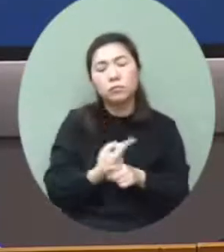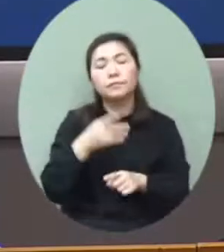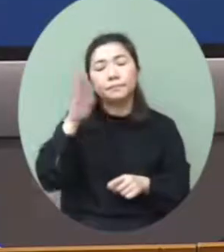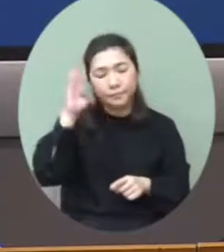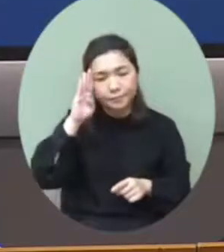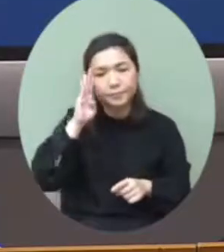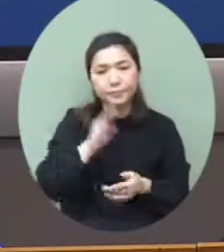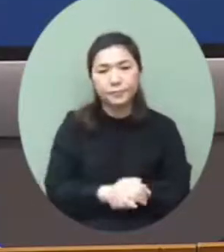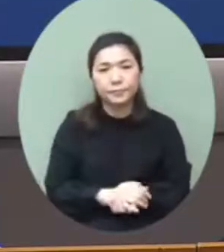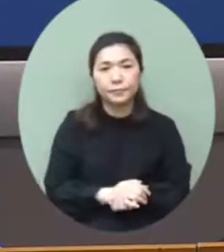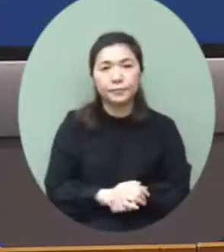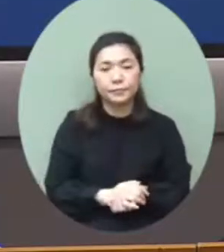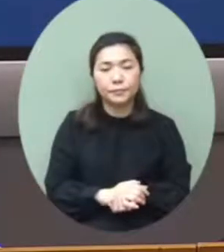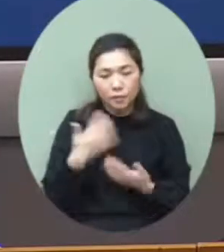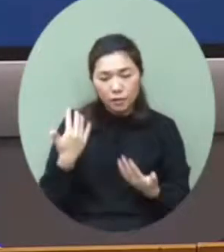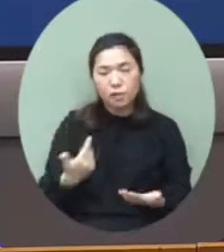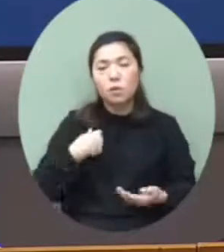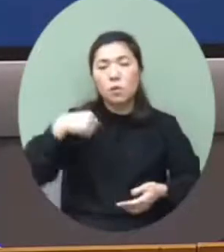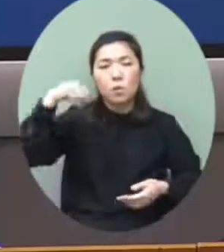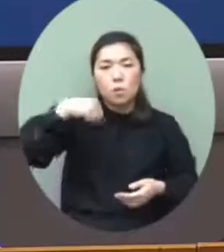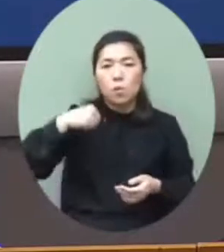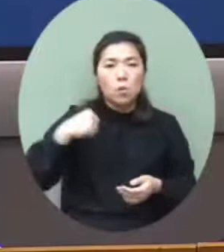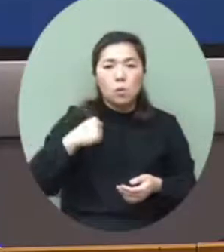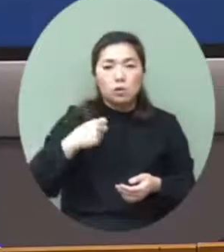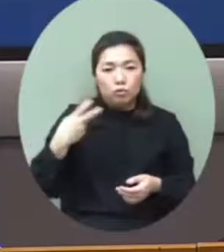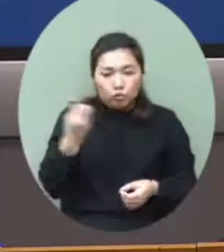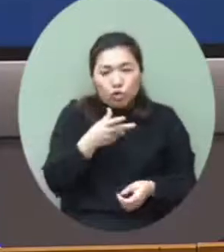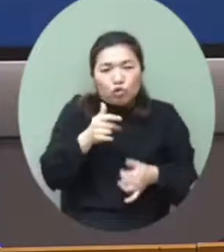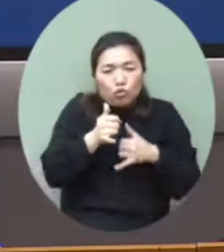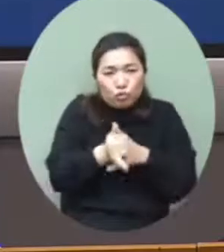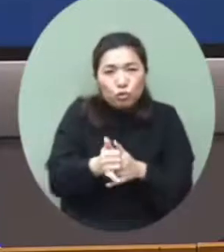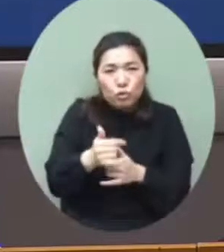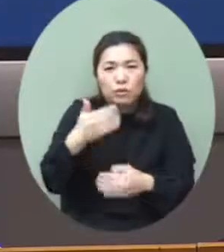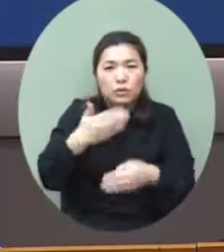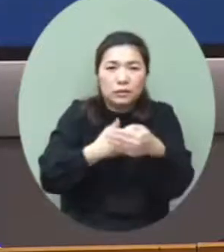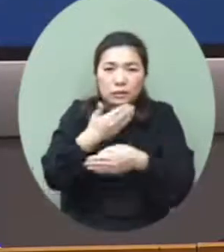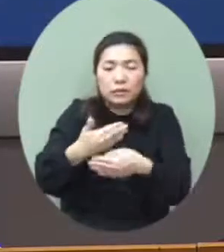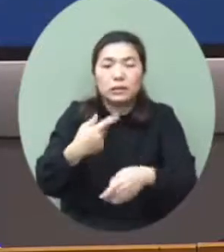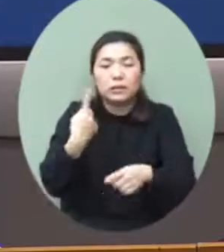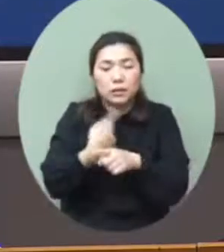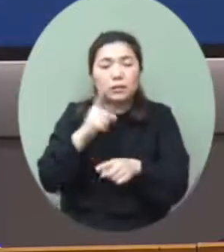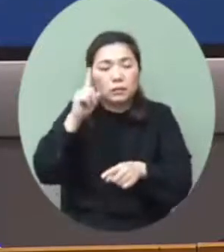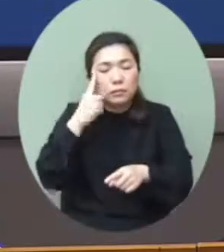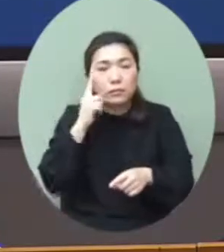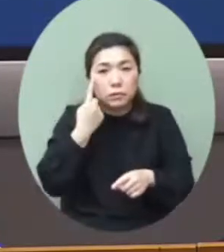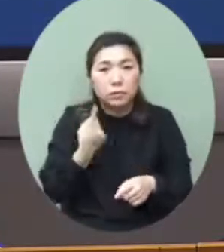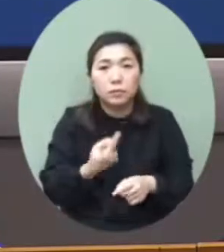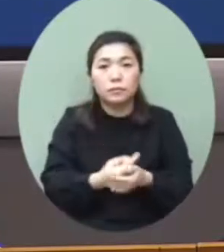the anti-epidemic kits, and also